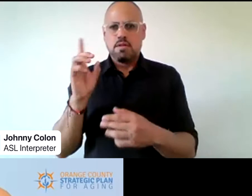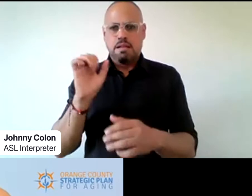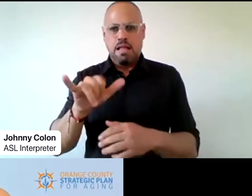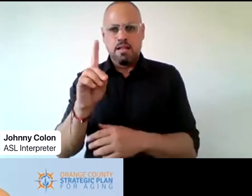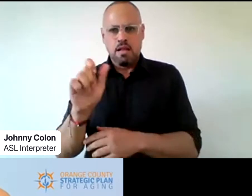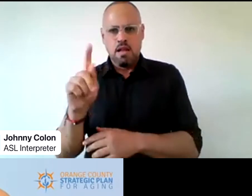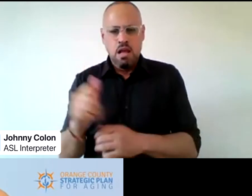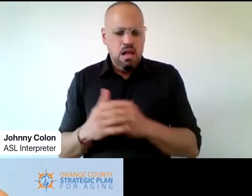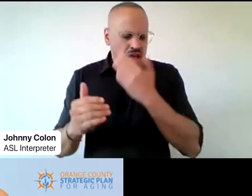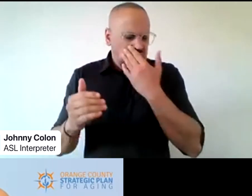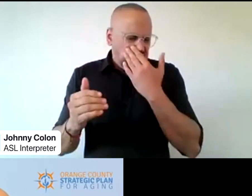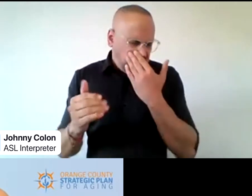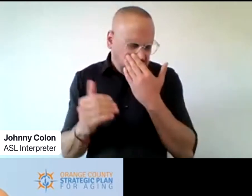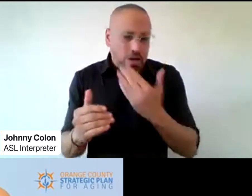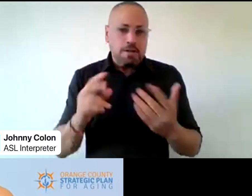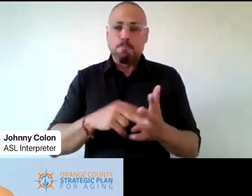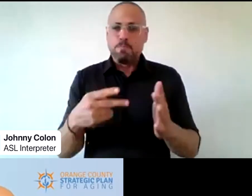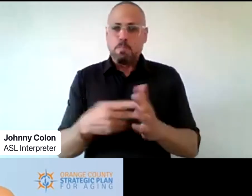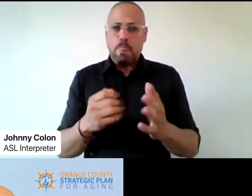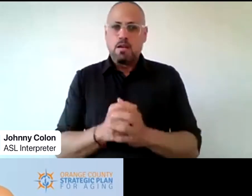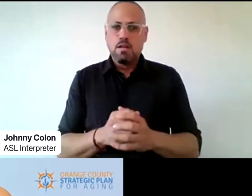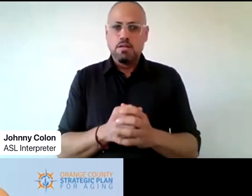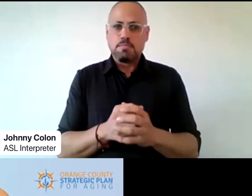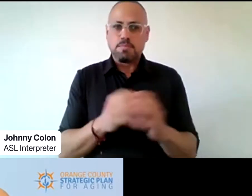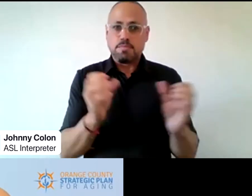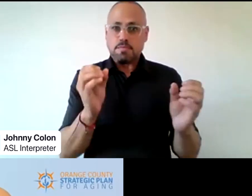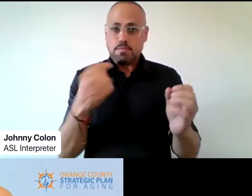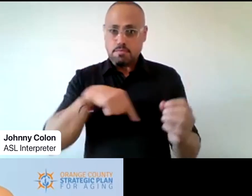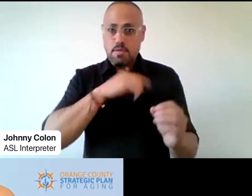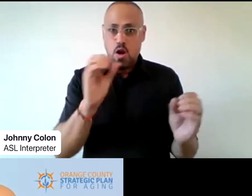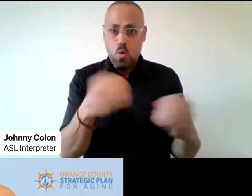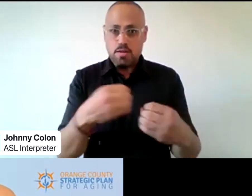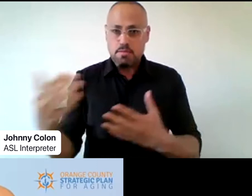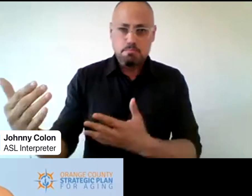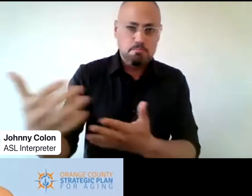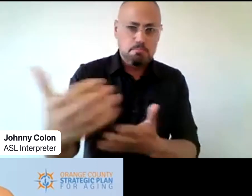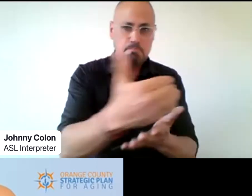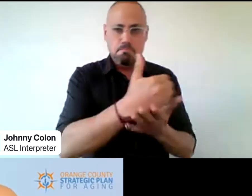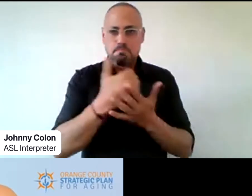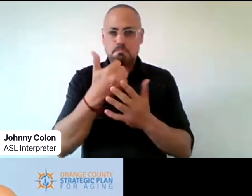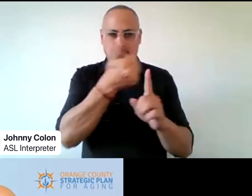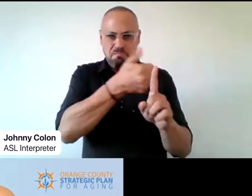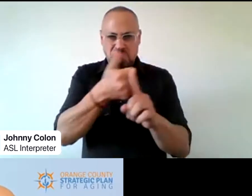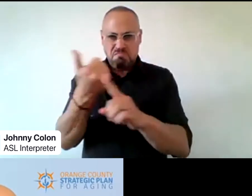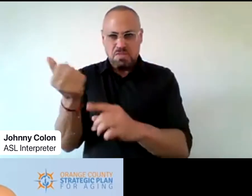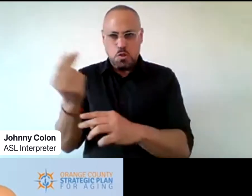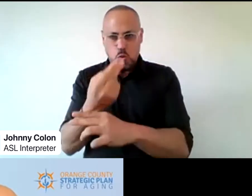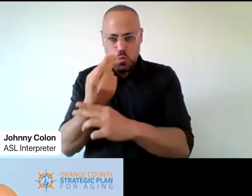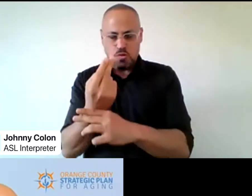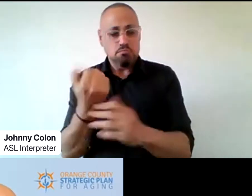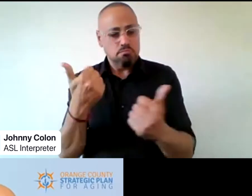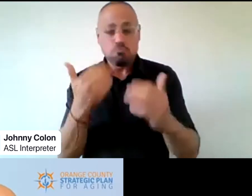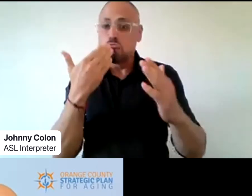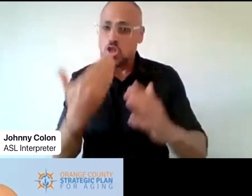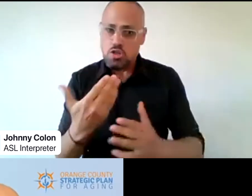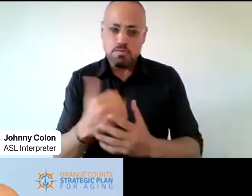that's to say, each organization gathers data for its own use, and that's great,